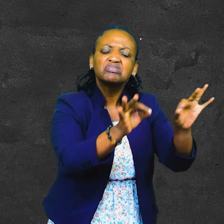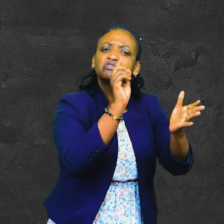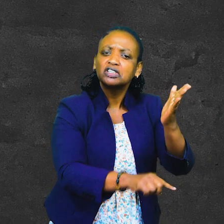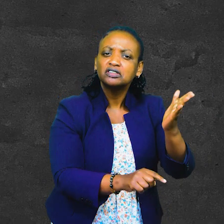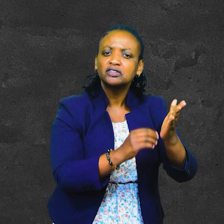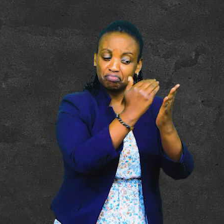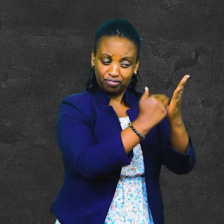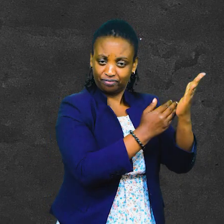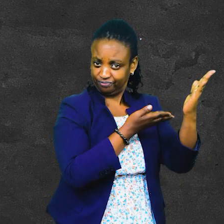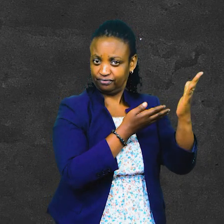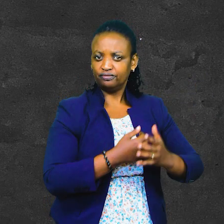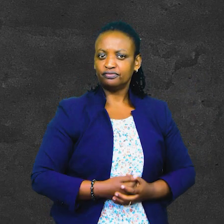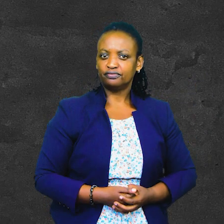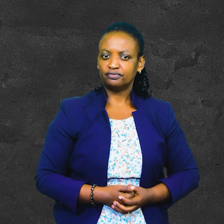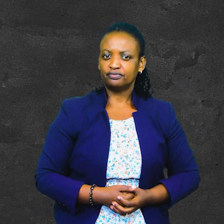of each part below.